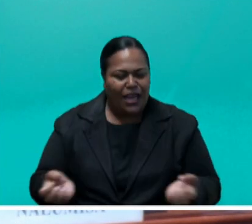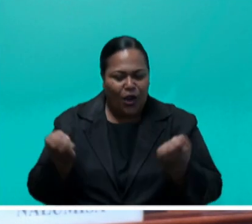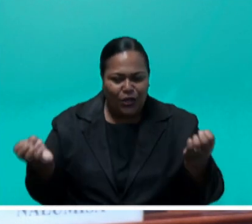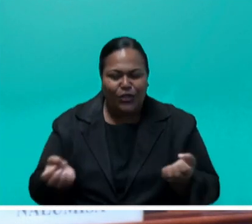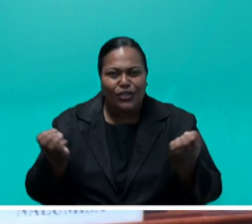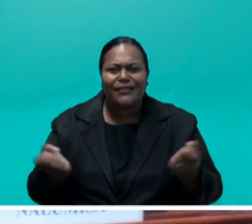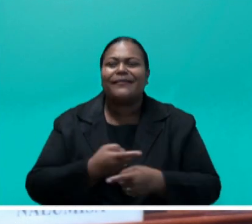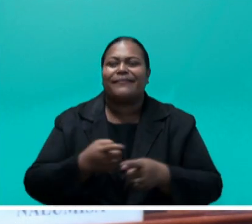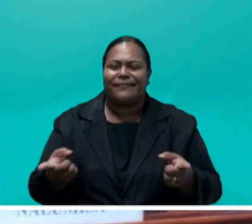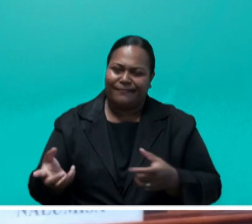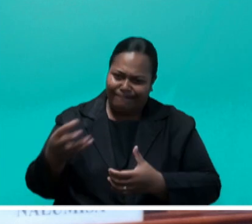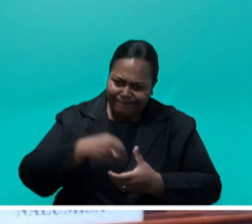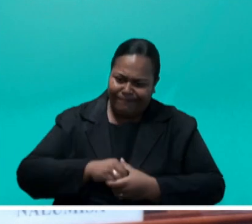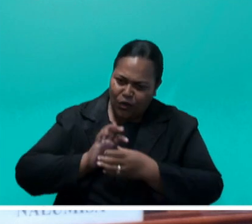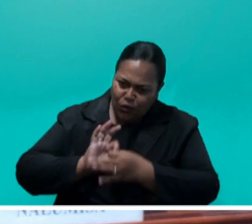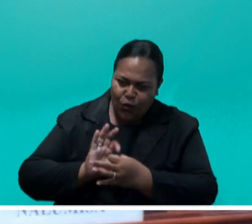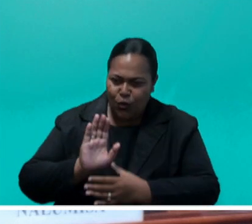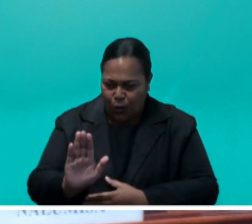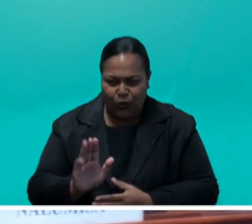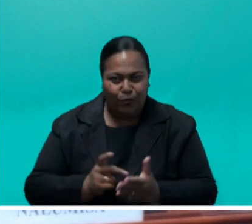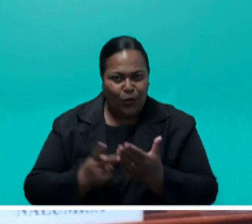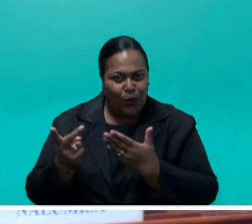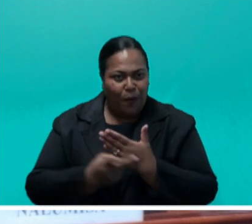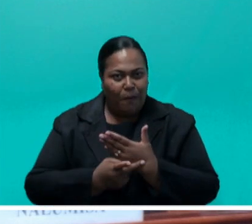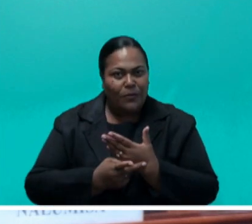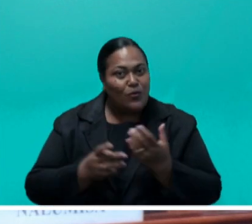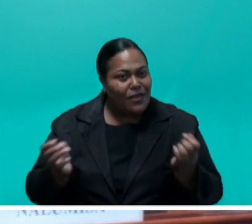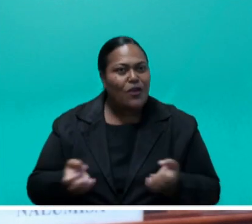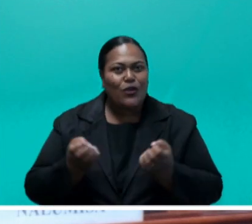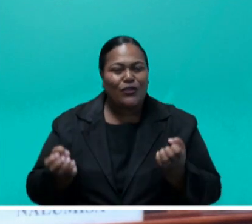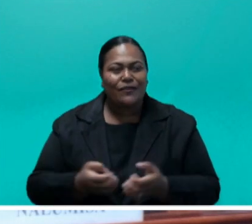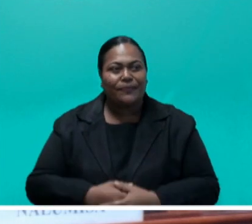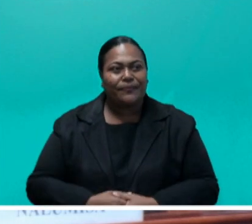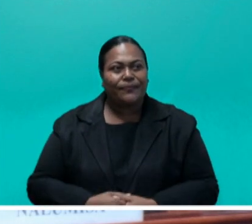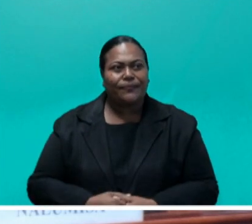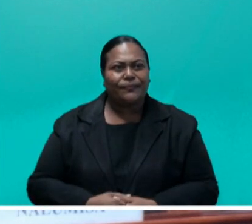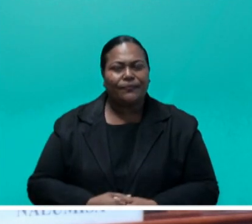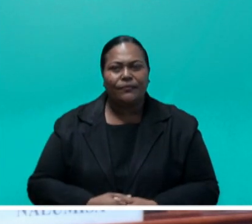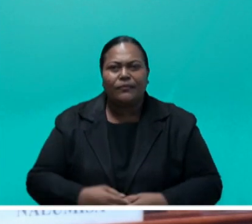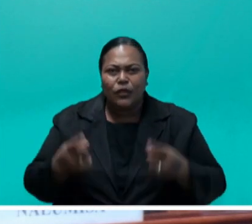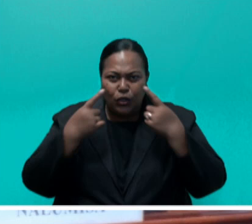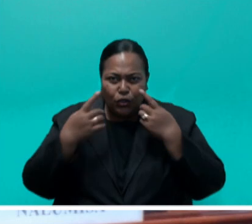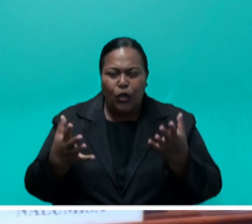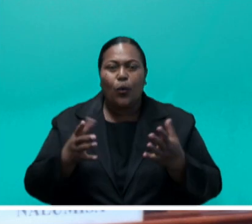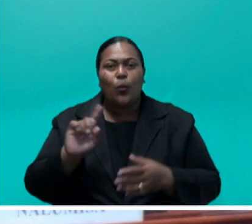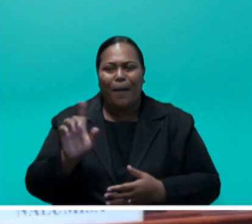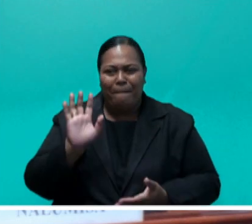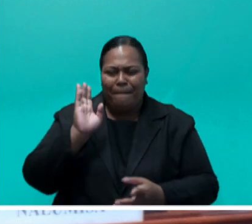ownership of the program. These clubs serve as hubs for personal development,